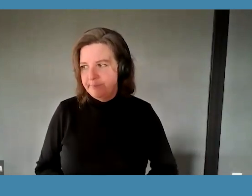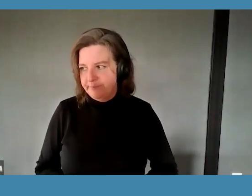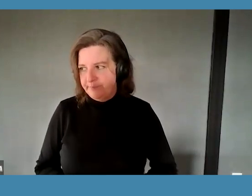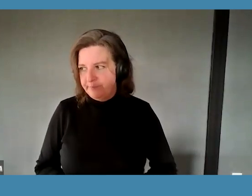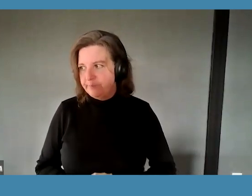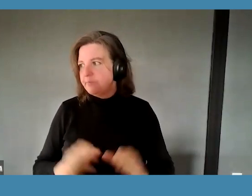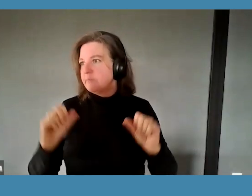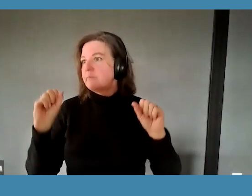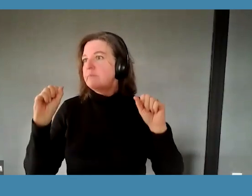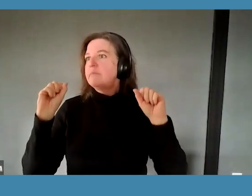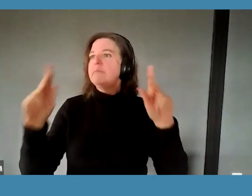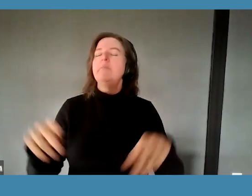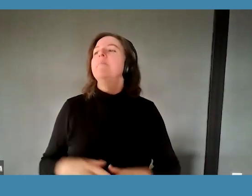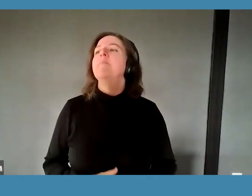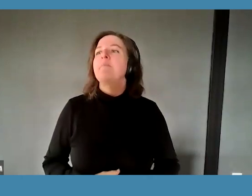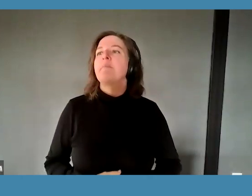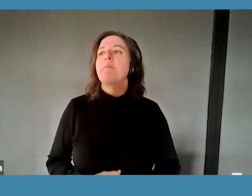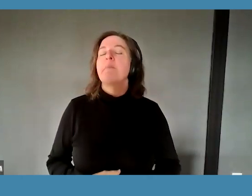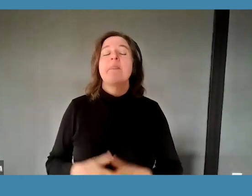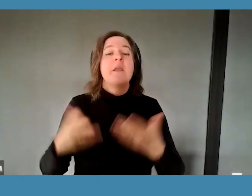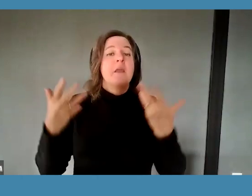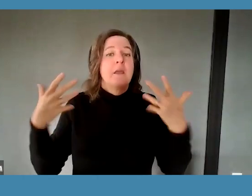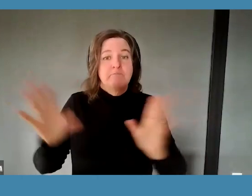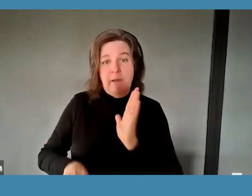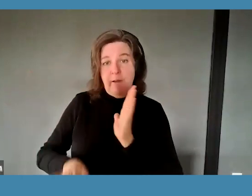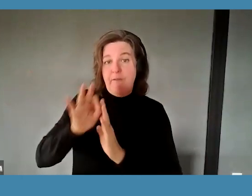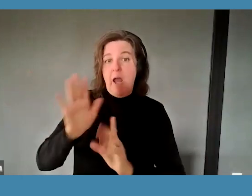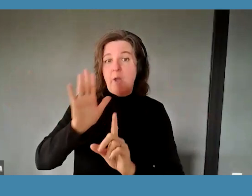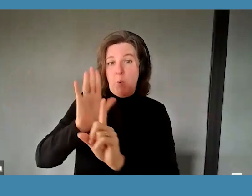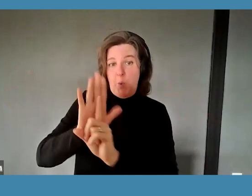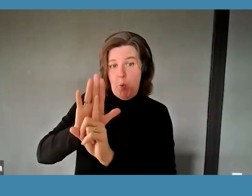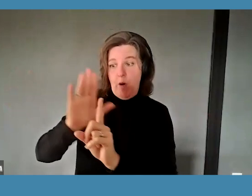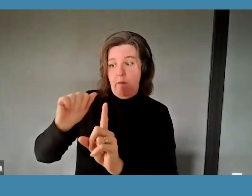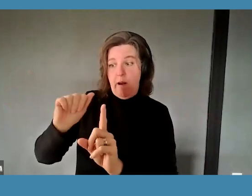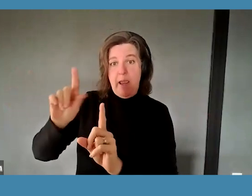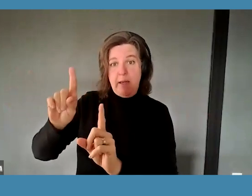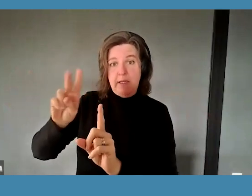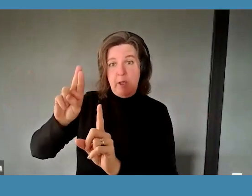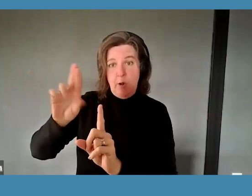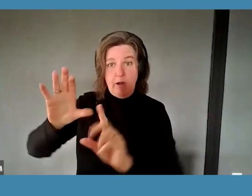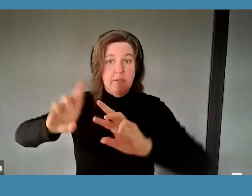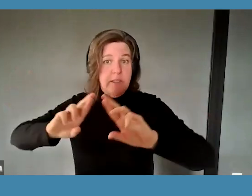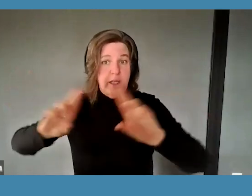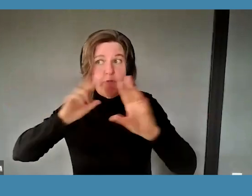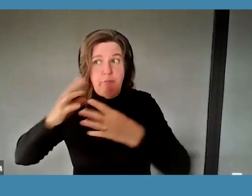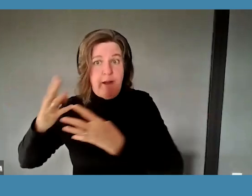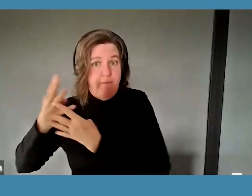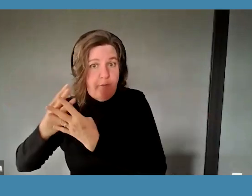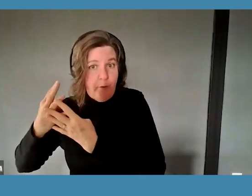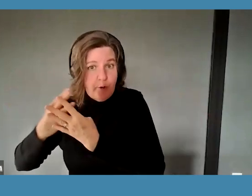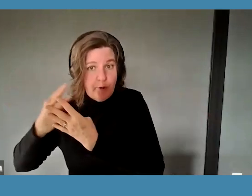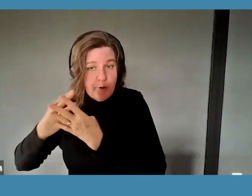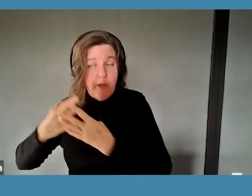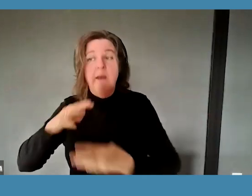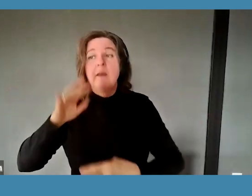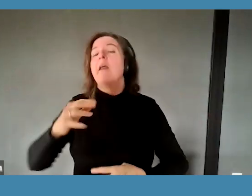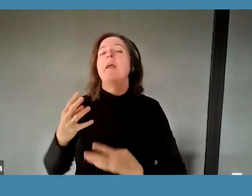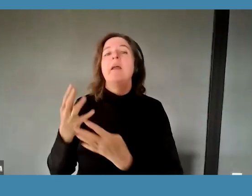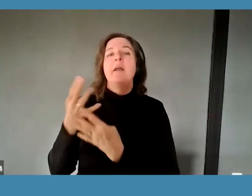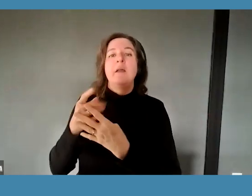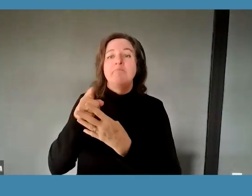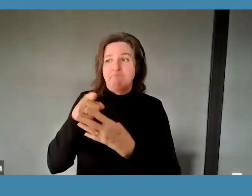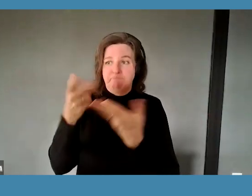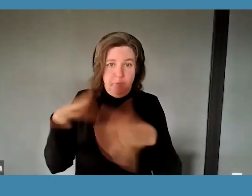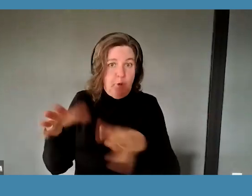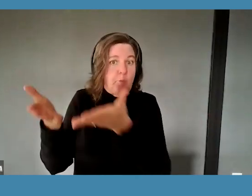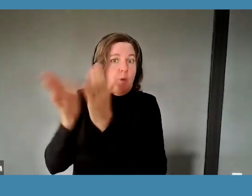Okay. So once you've found your ADRC and you're ready to get screened, that screening, you've requested your screening,